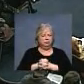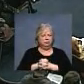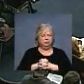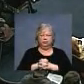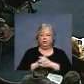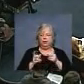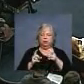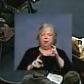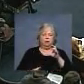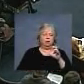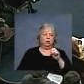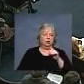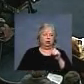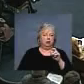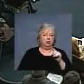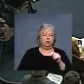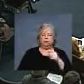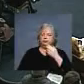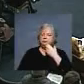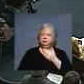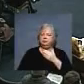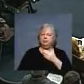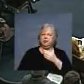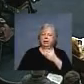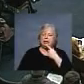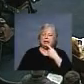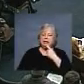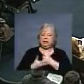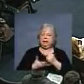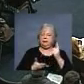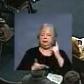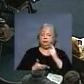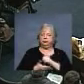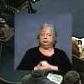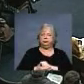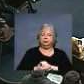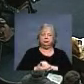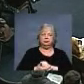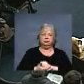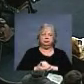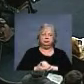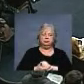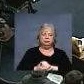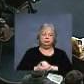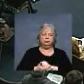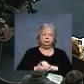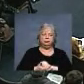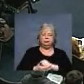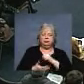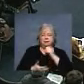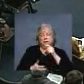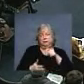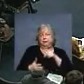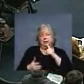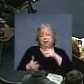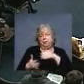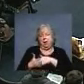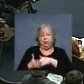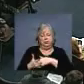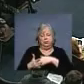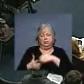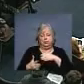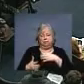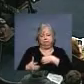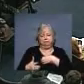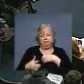Director Kazort, you're recognized, please. Yeah, thank you, Mayor. And as I said last week, I'm not in any substance necessarily opposed to the concept of